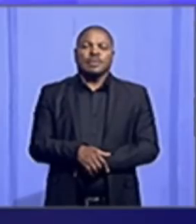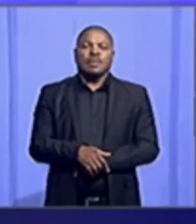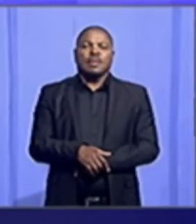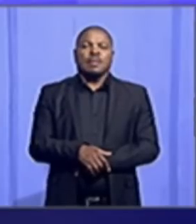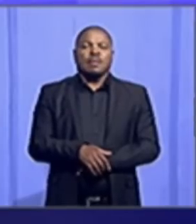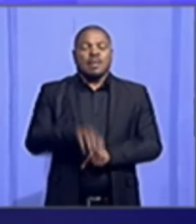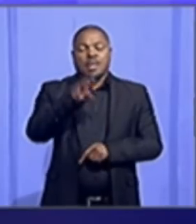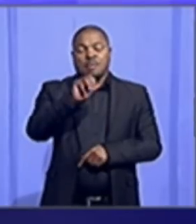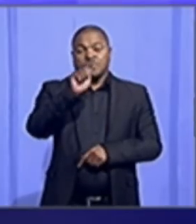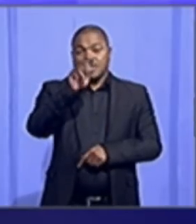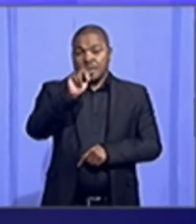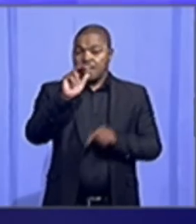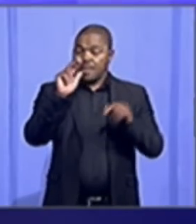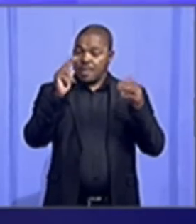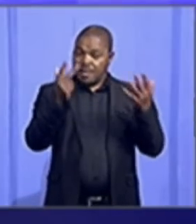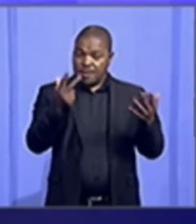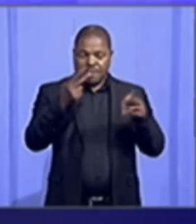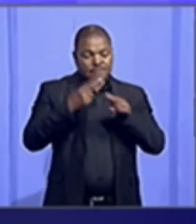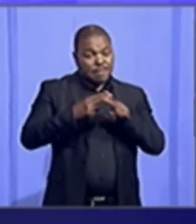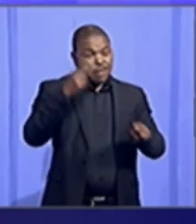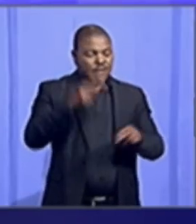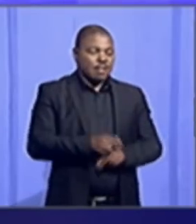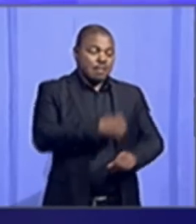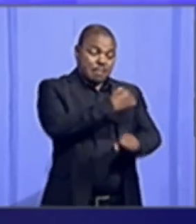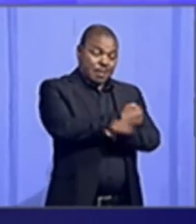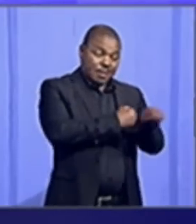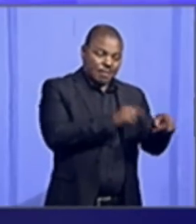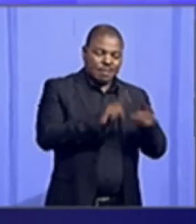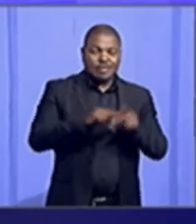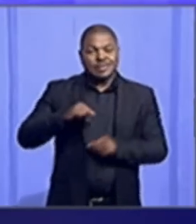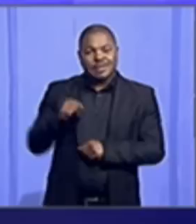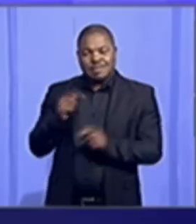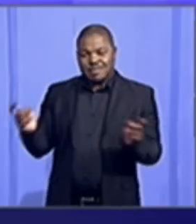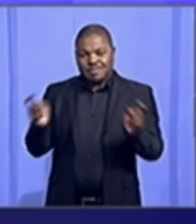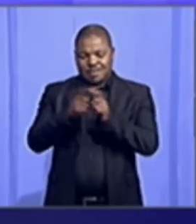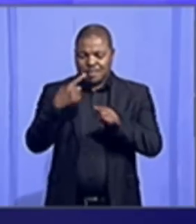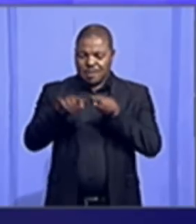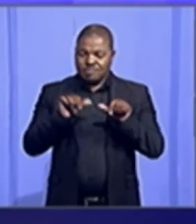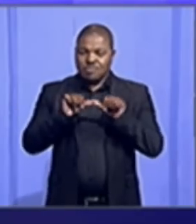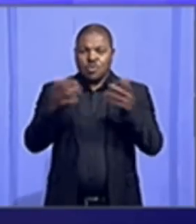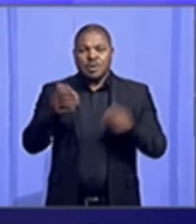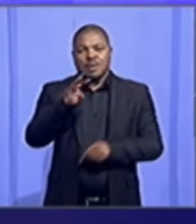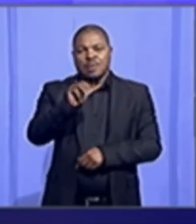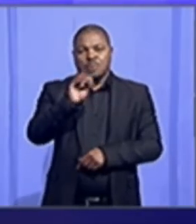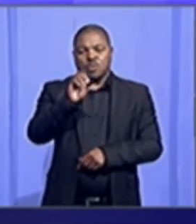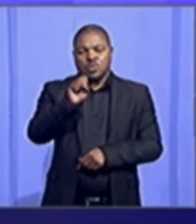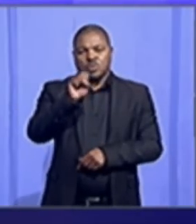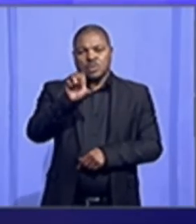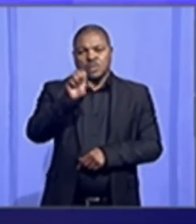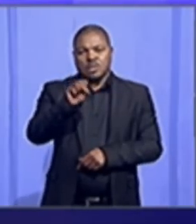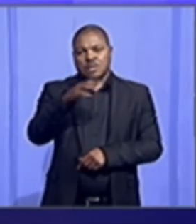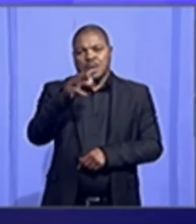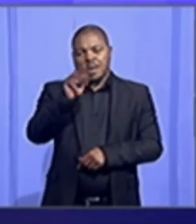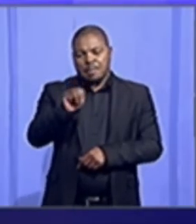Papadi ya makgaolakgang ya MTN 8 pakeng tsa Orlando Pirates le Stellenbosch e tswela pele lebaleng la dipapadi la Moses